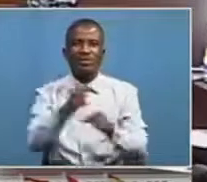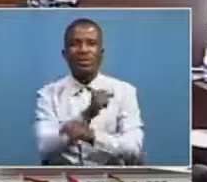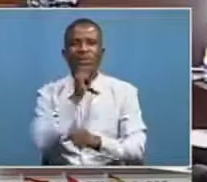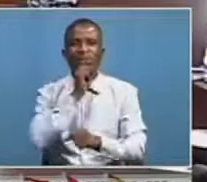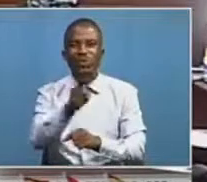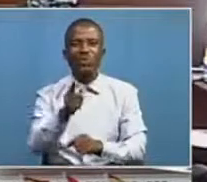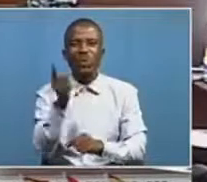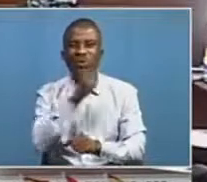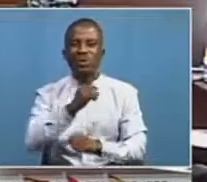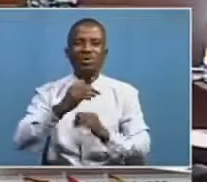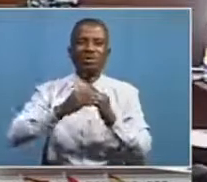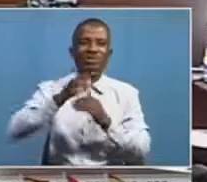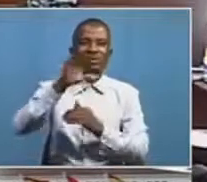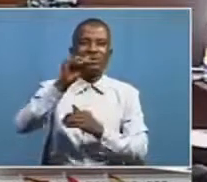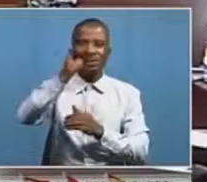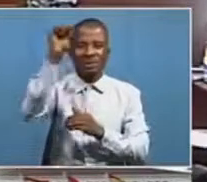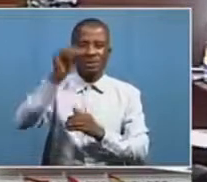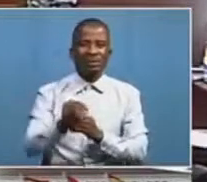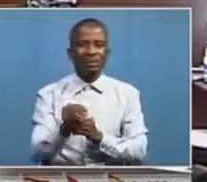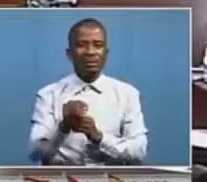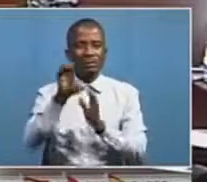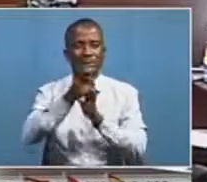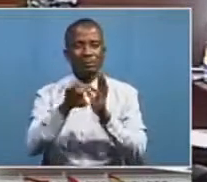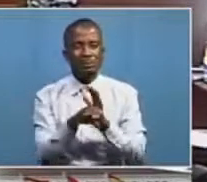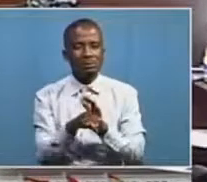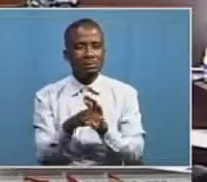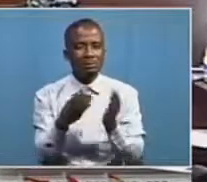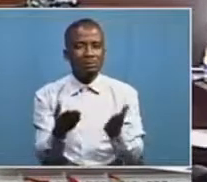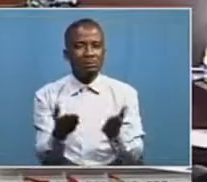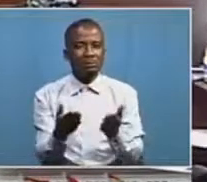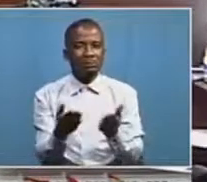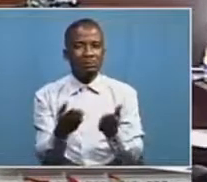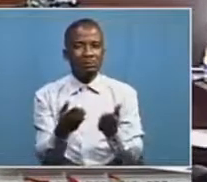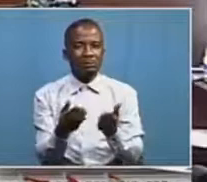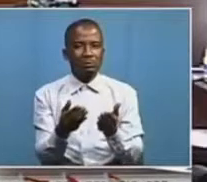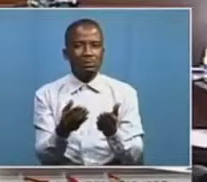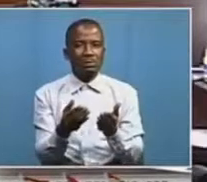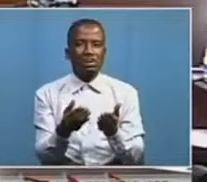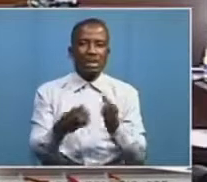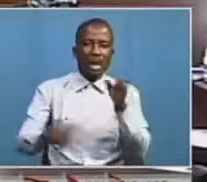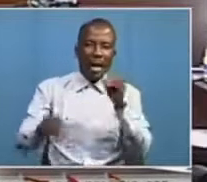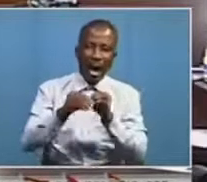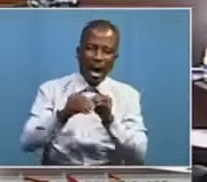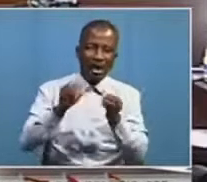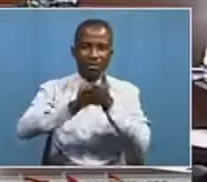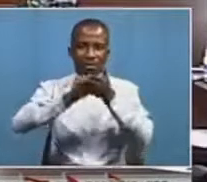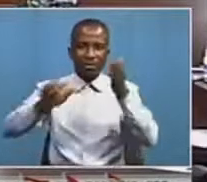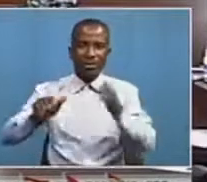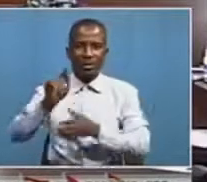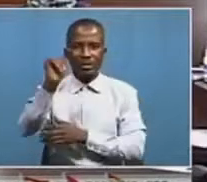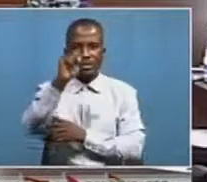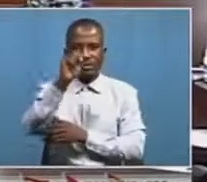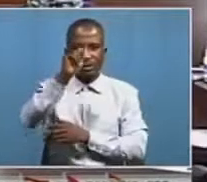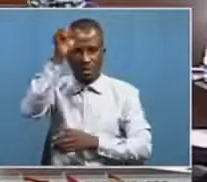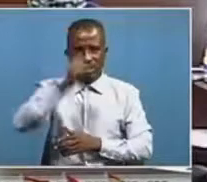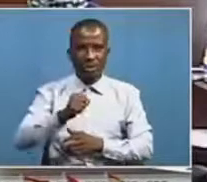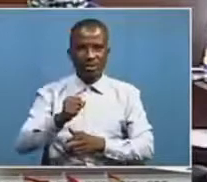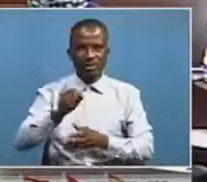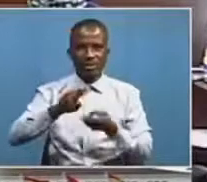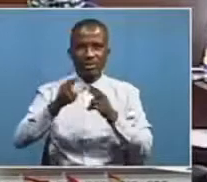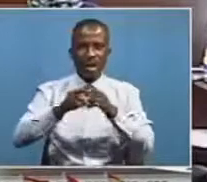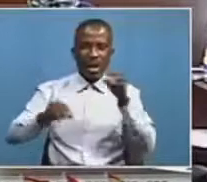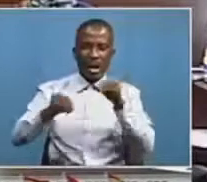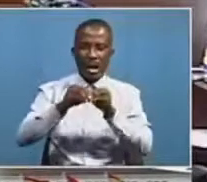63, Clause 3 of the 1992 Constitution threshold by the exclusion or inclusion of the Chiman South constituency presidential